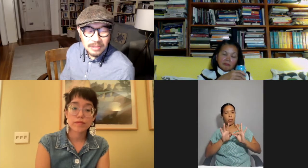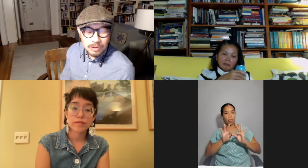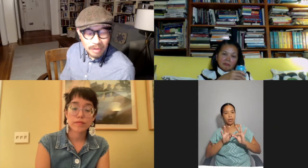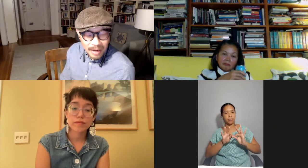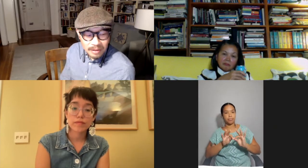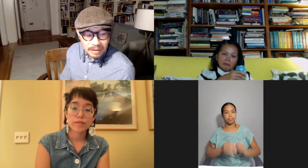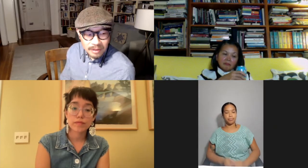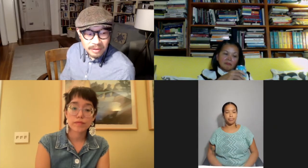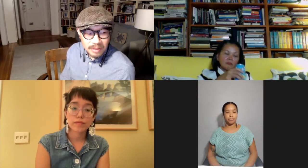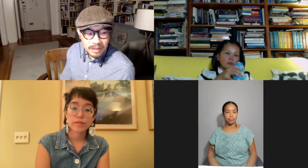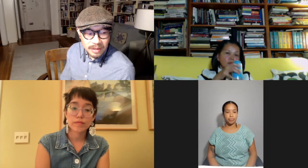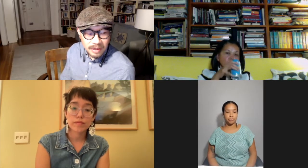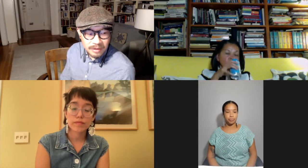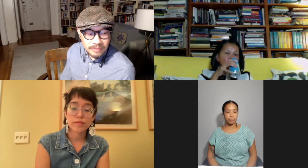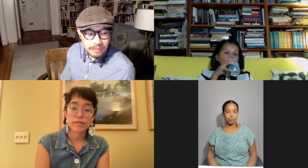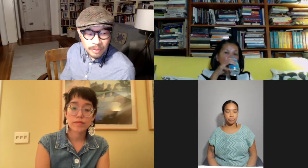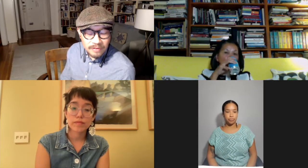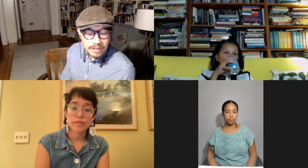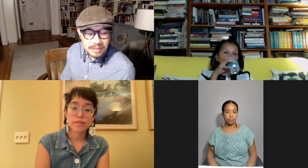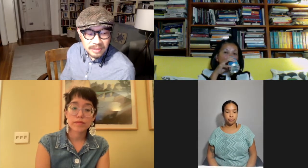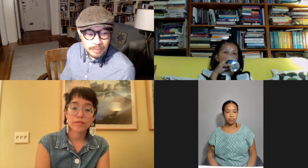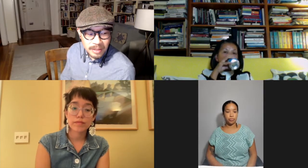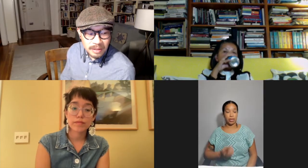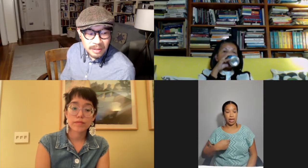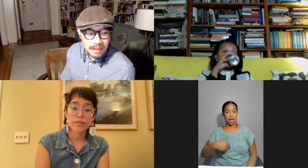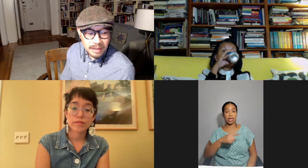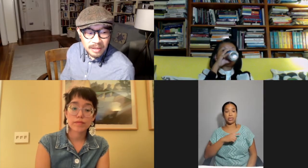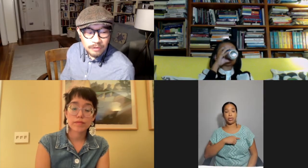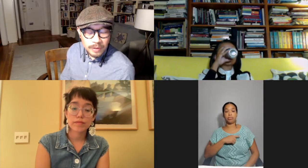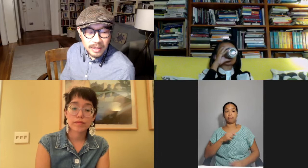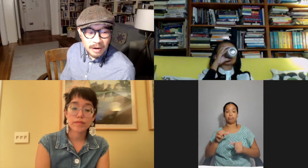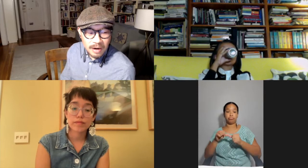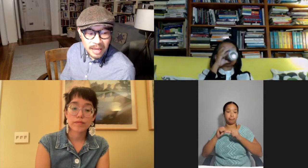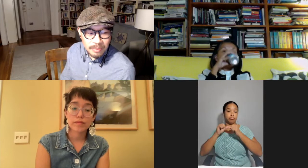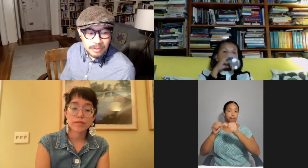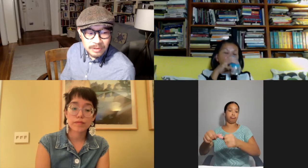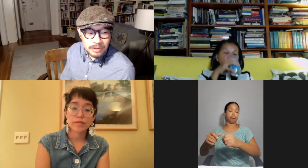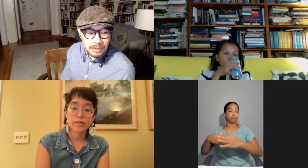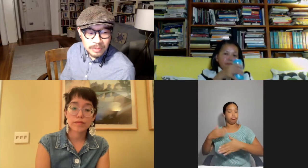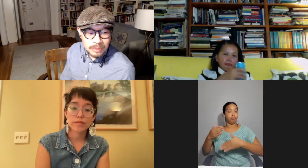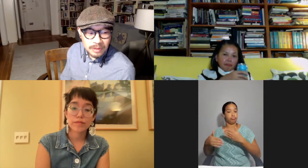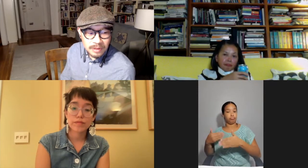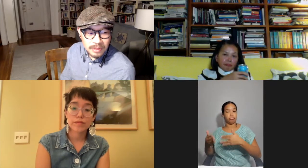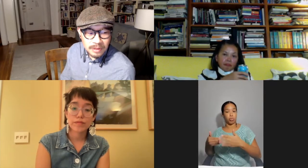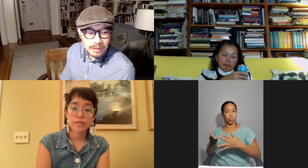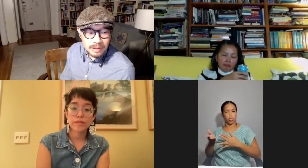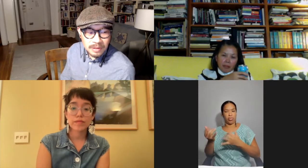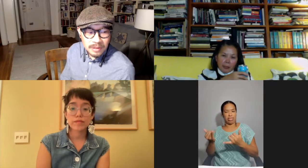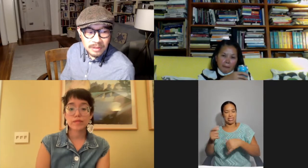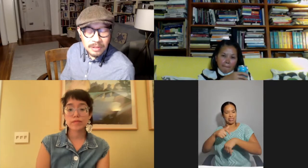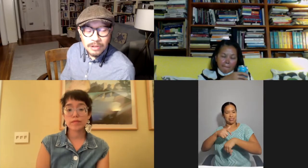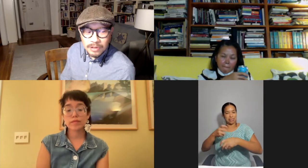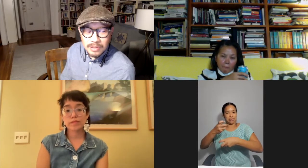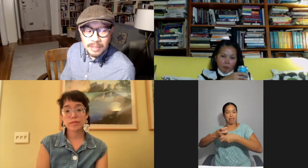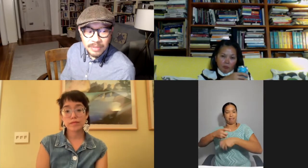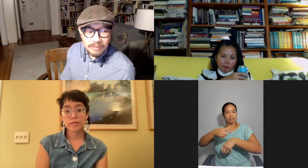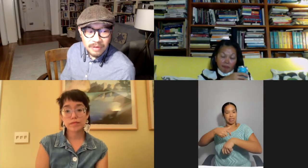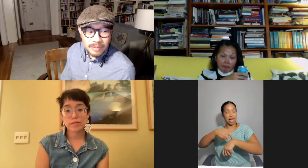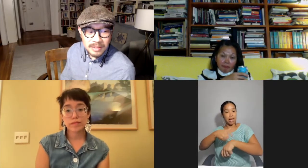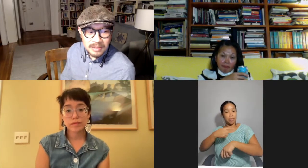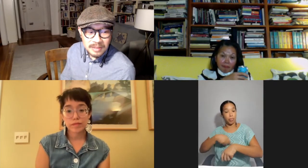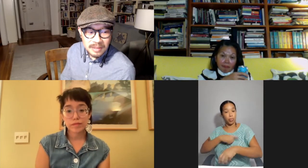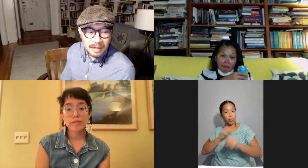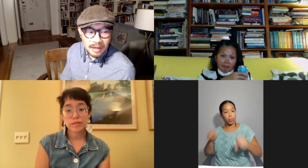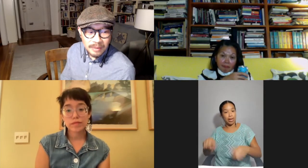this trial of whatever this has been, if we are able to learn something